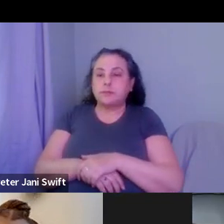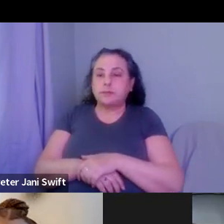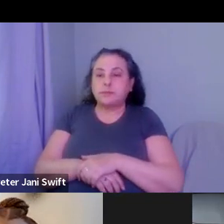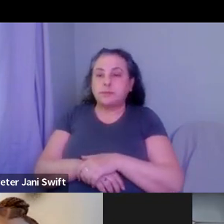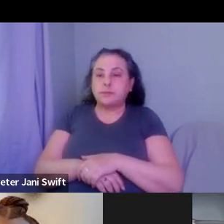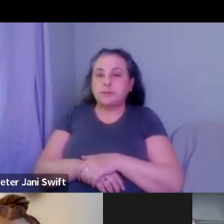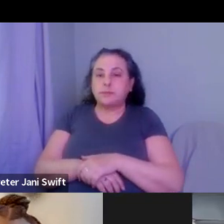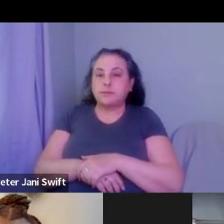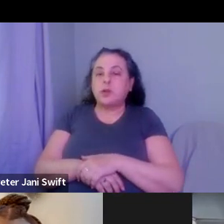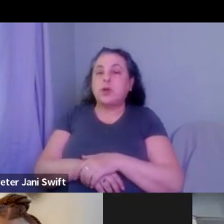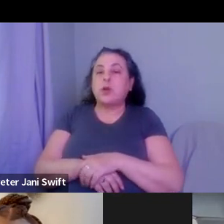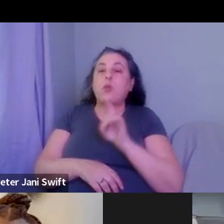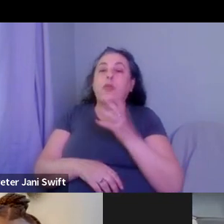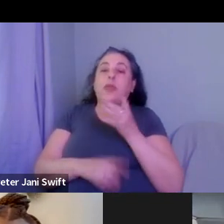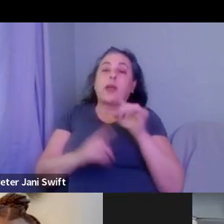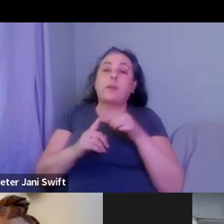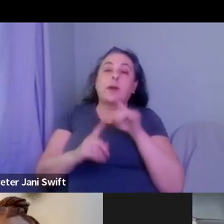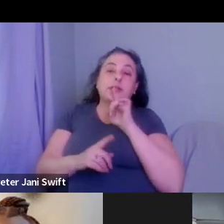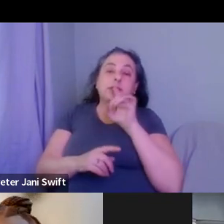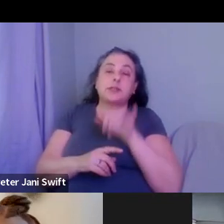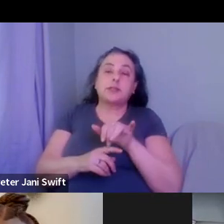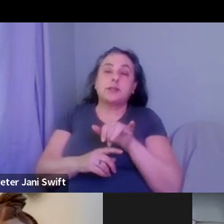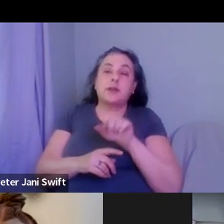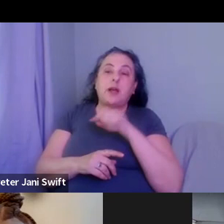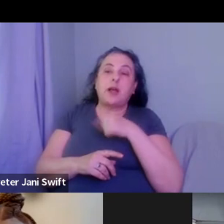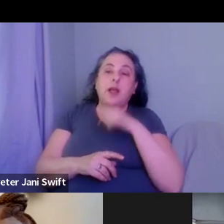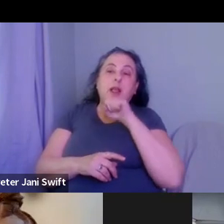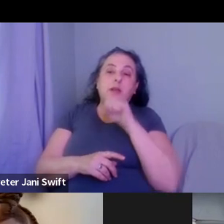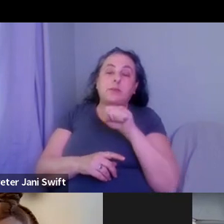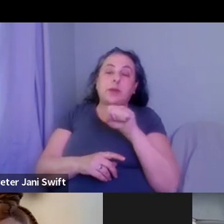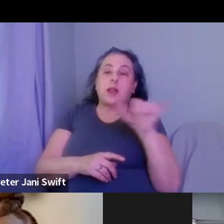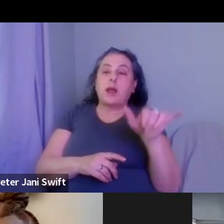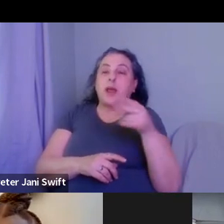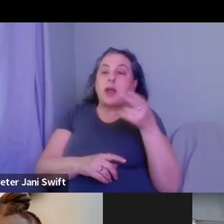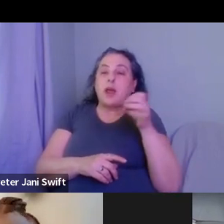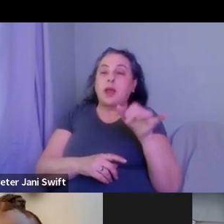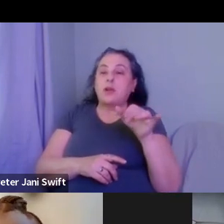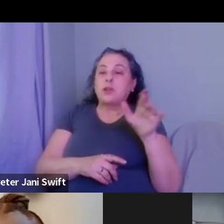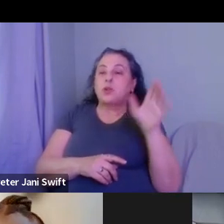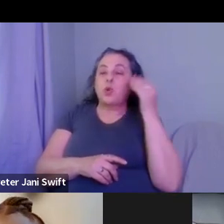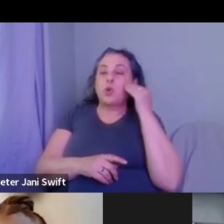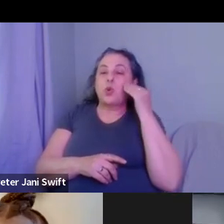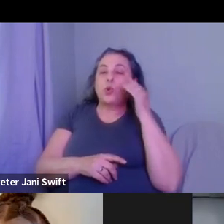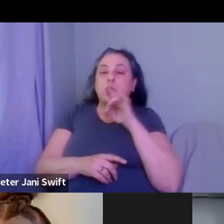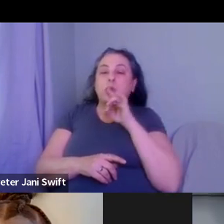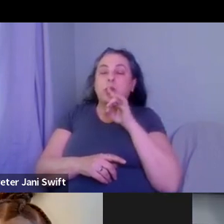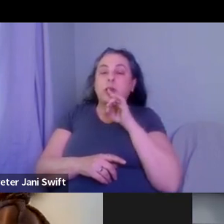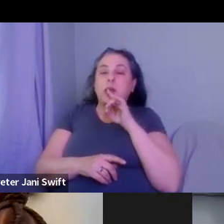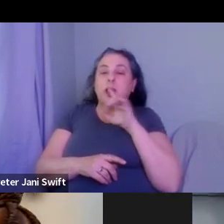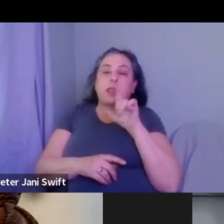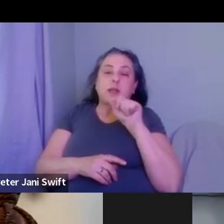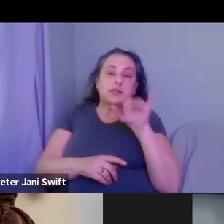And Okay. then one thing about it is that I love to be like, hey, you know, this is a legacy